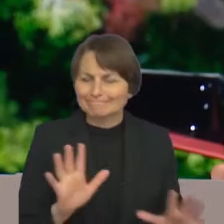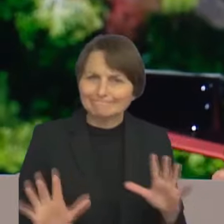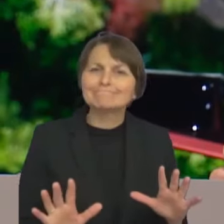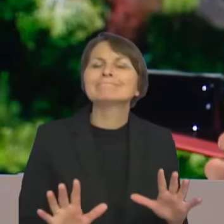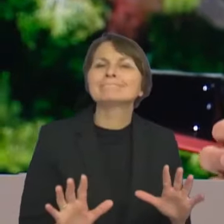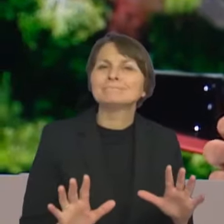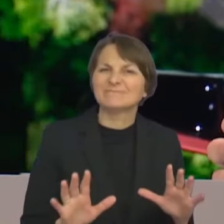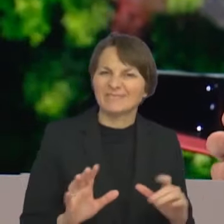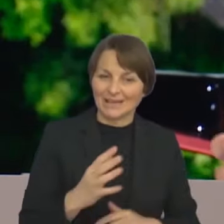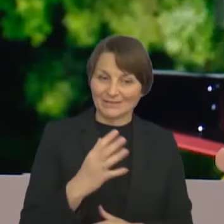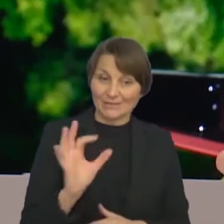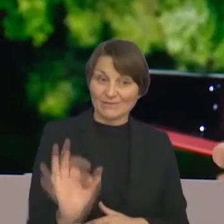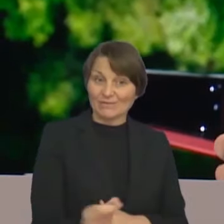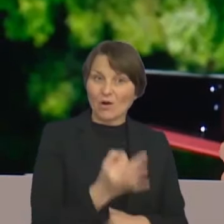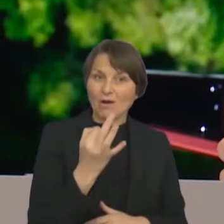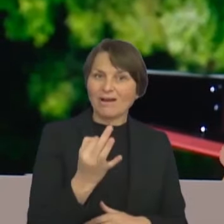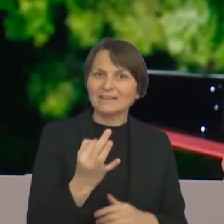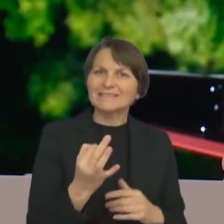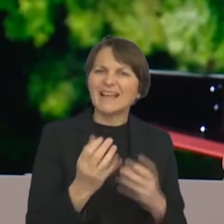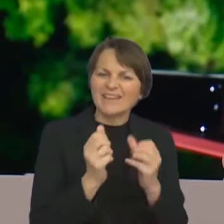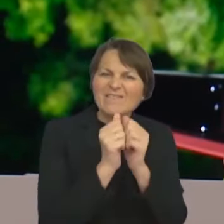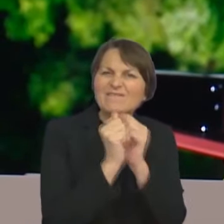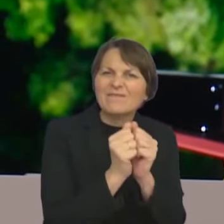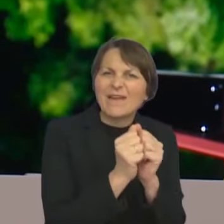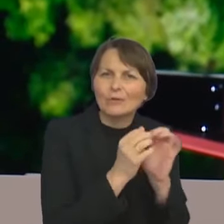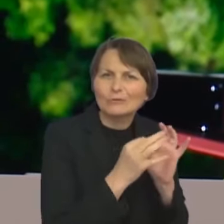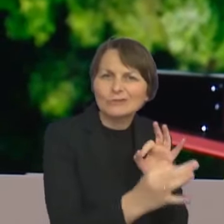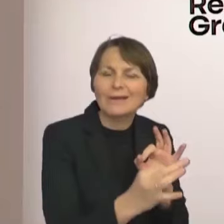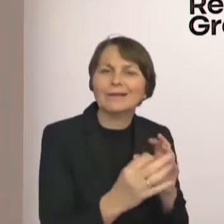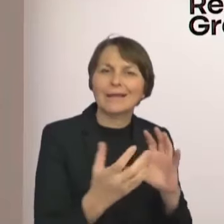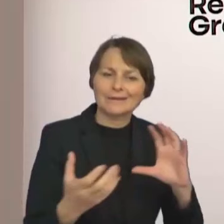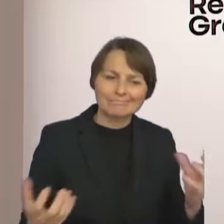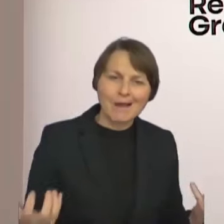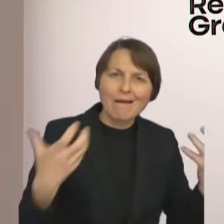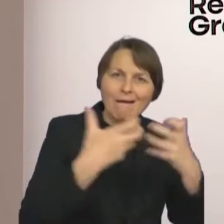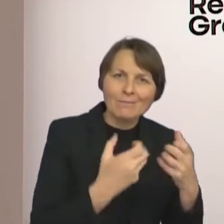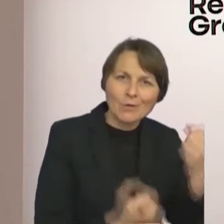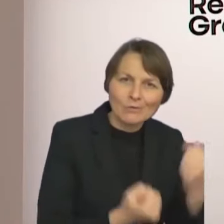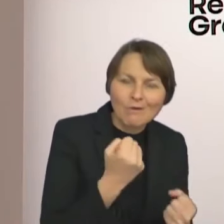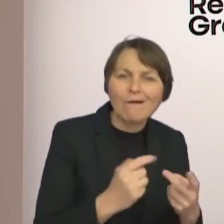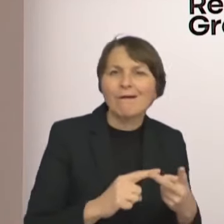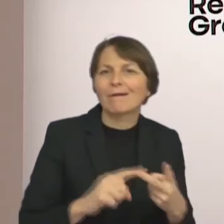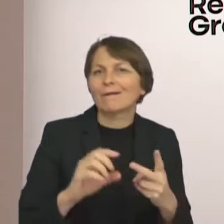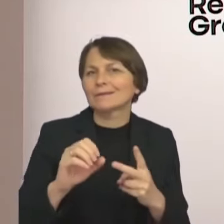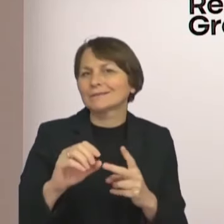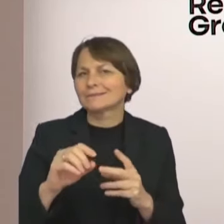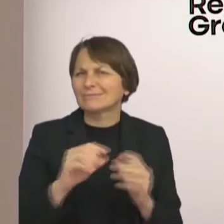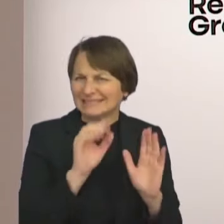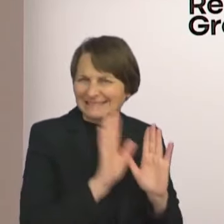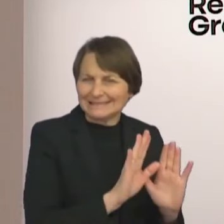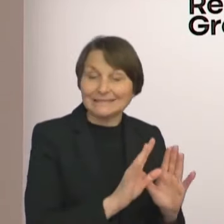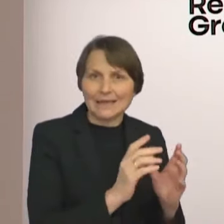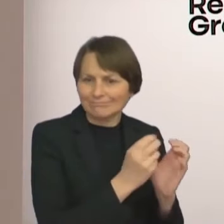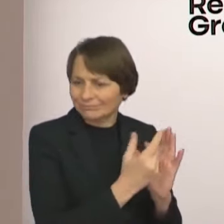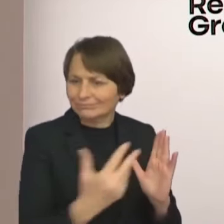of the value chain. So that is hybrid cars and connected cars with lots of software, things like that. So these are there are projects